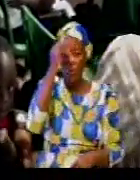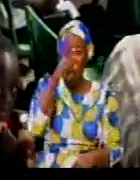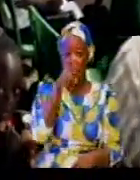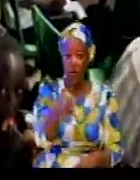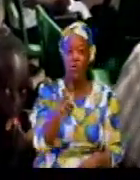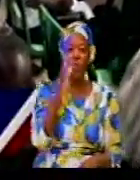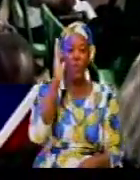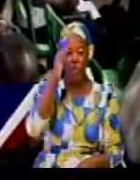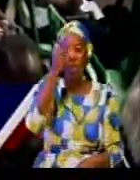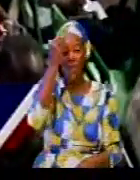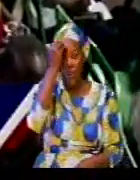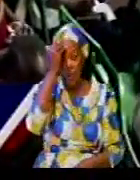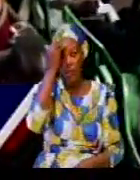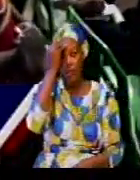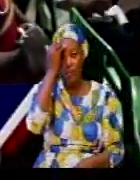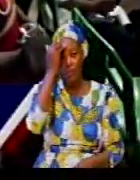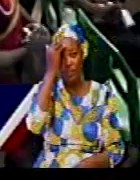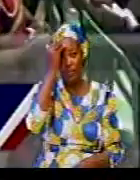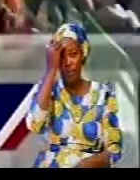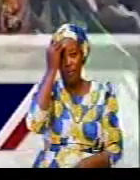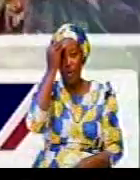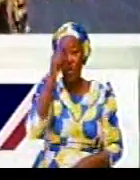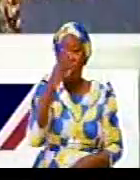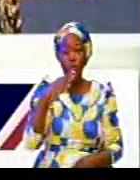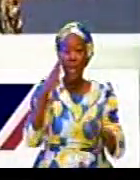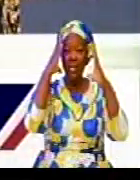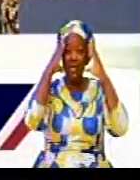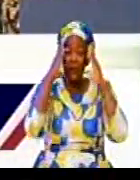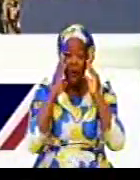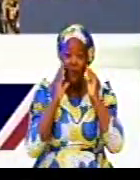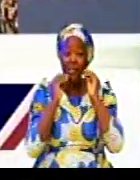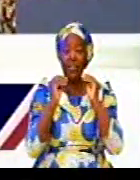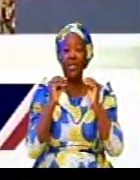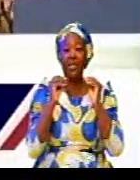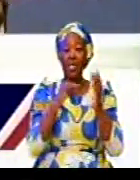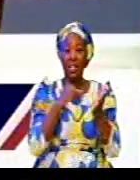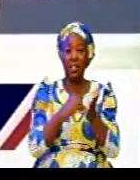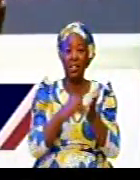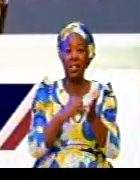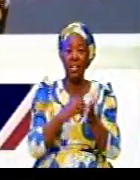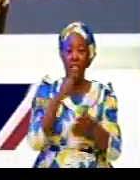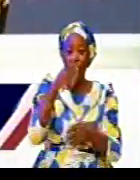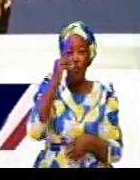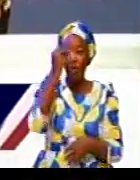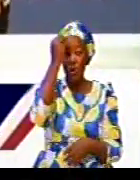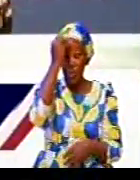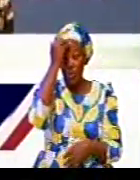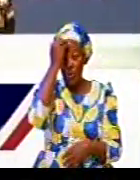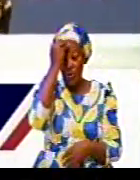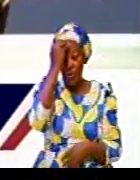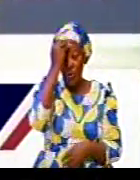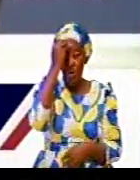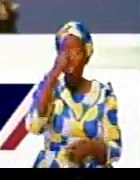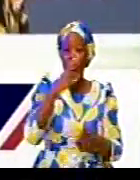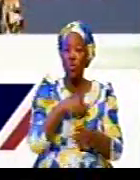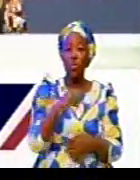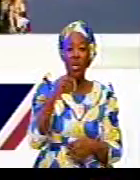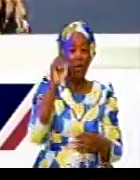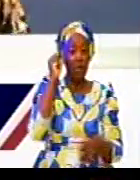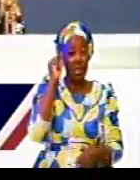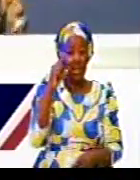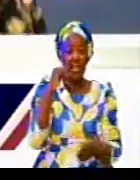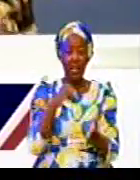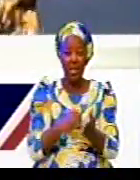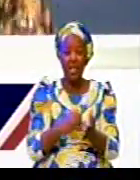In verse 18, we know you will know Experimentally, you will know.